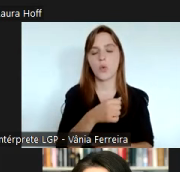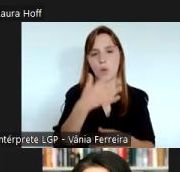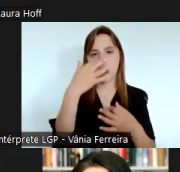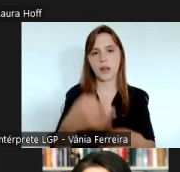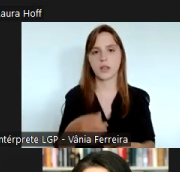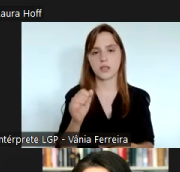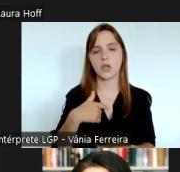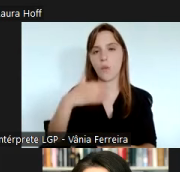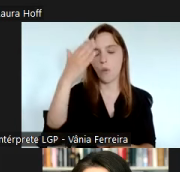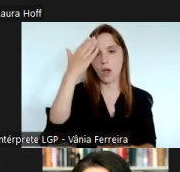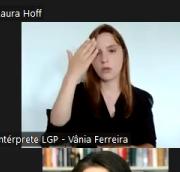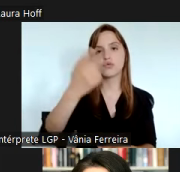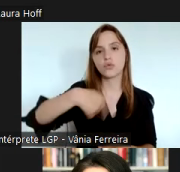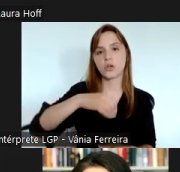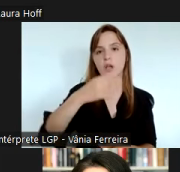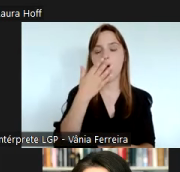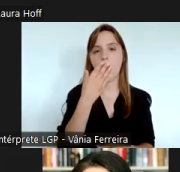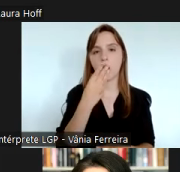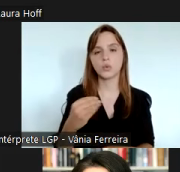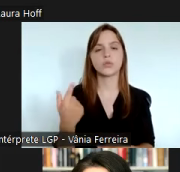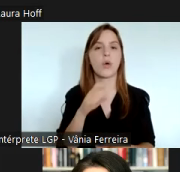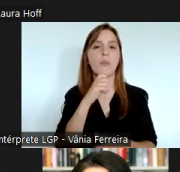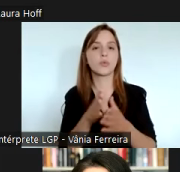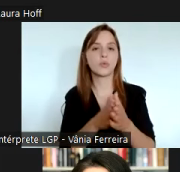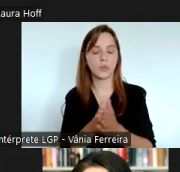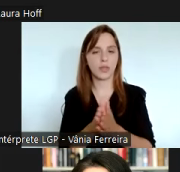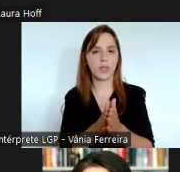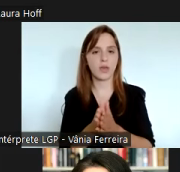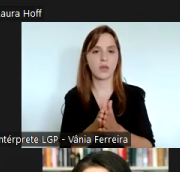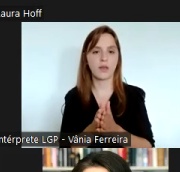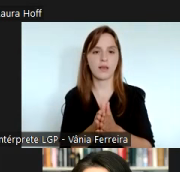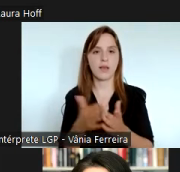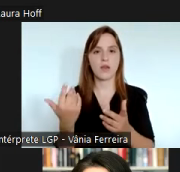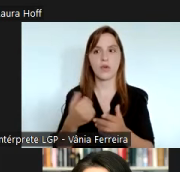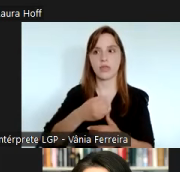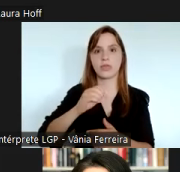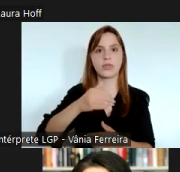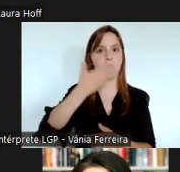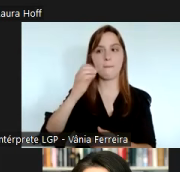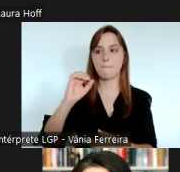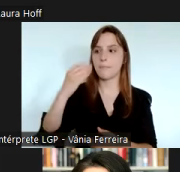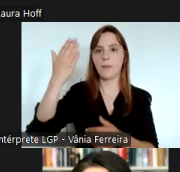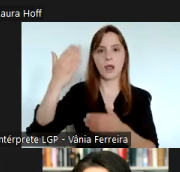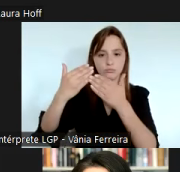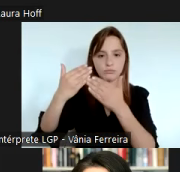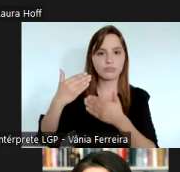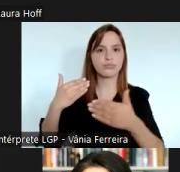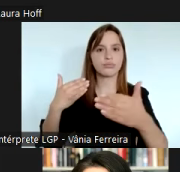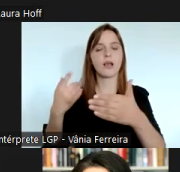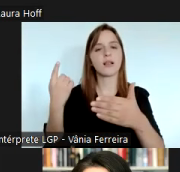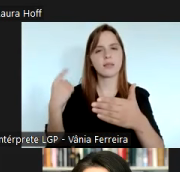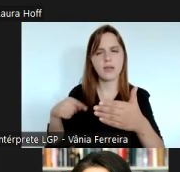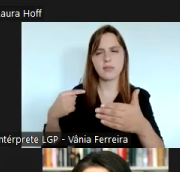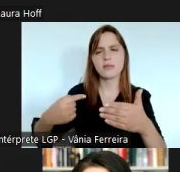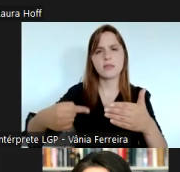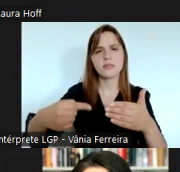that we as students have had the opportunity from the first day onwards. We have had the opportunity to participate in a